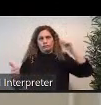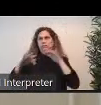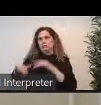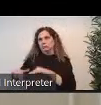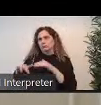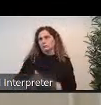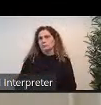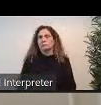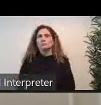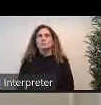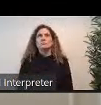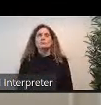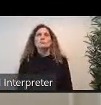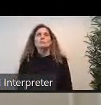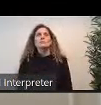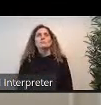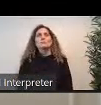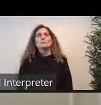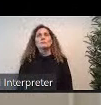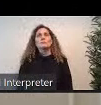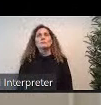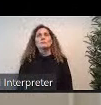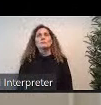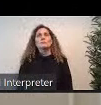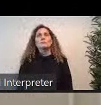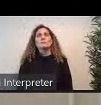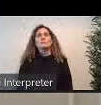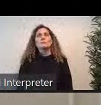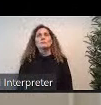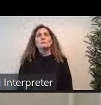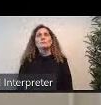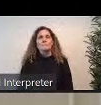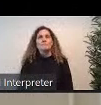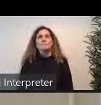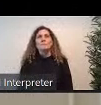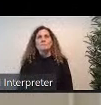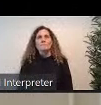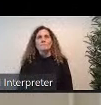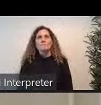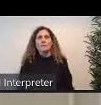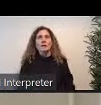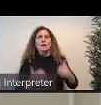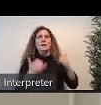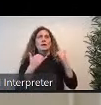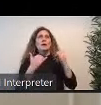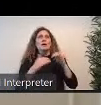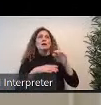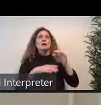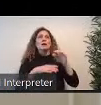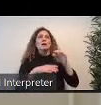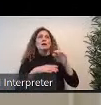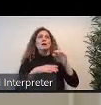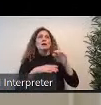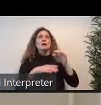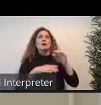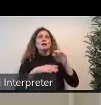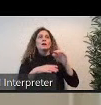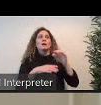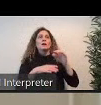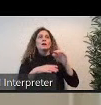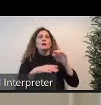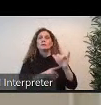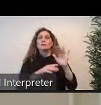entities that are interested in the City of Milwaukee's safety plan. And the reason this is important is because the Milwaukee